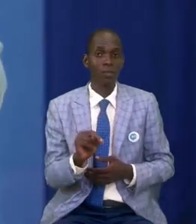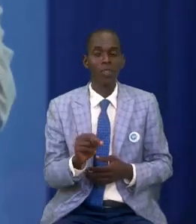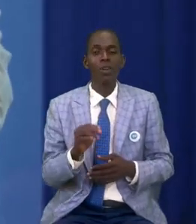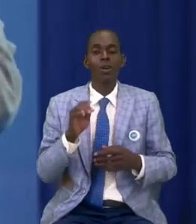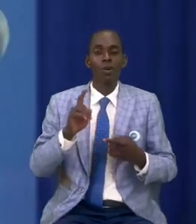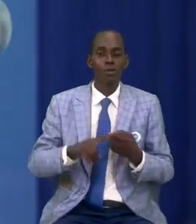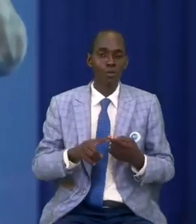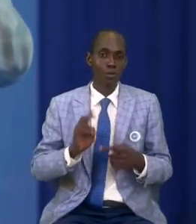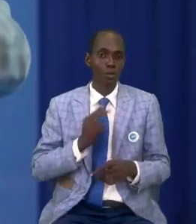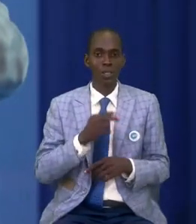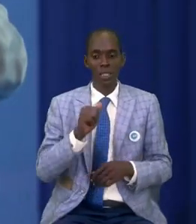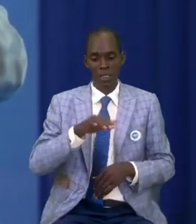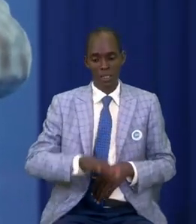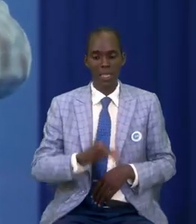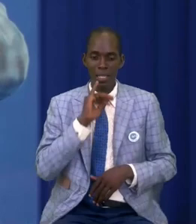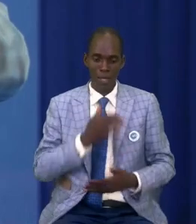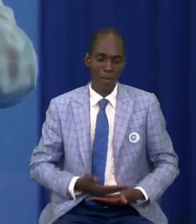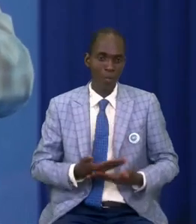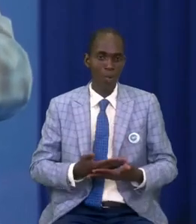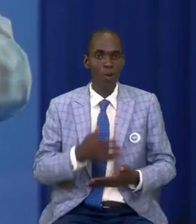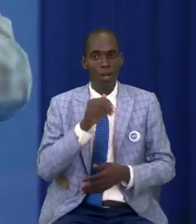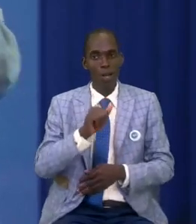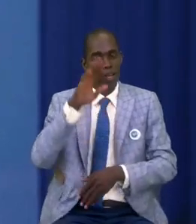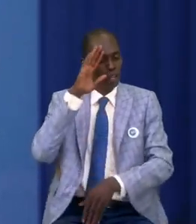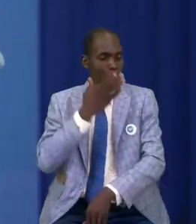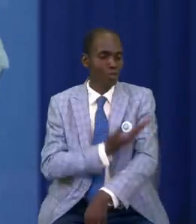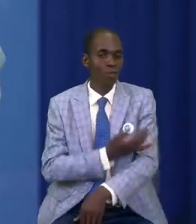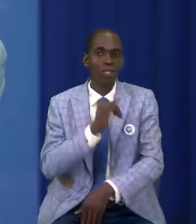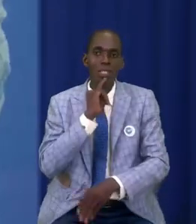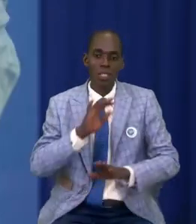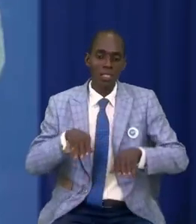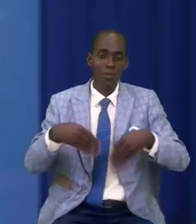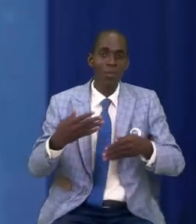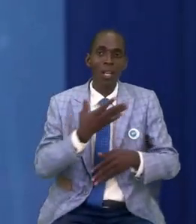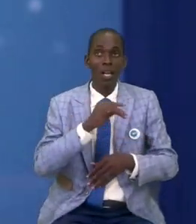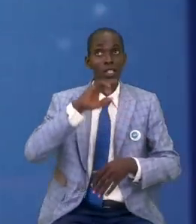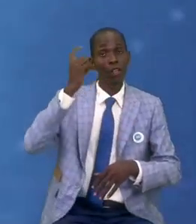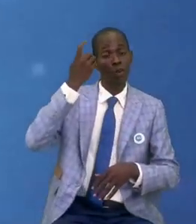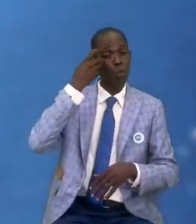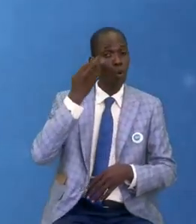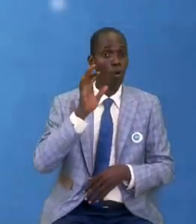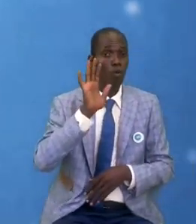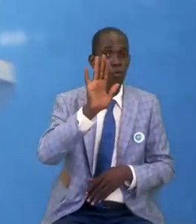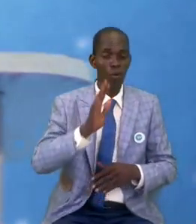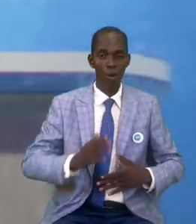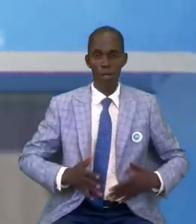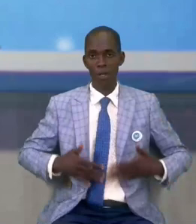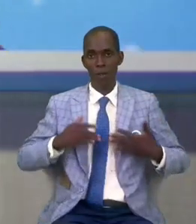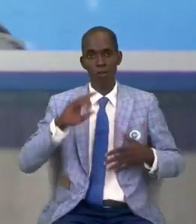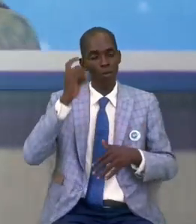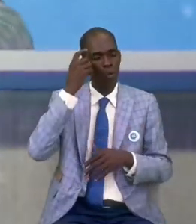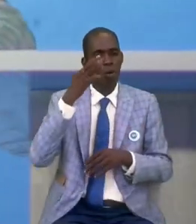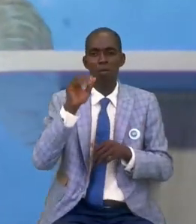the government of your life, and the government of every nation, and the government of the world shall be upon